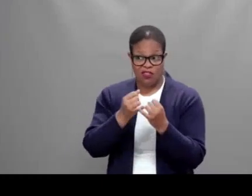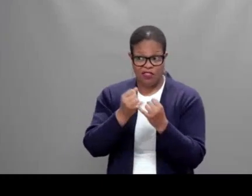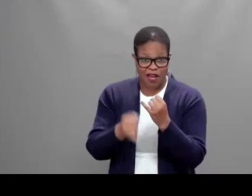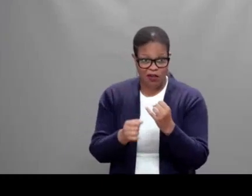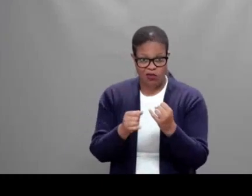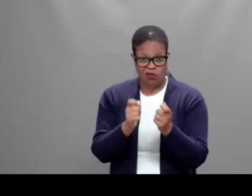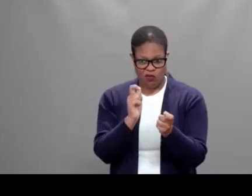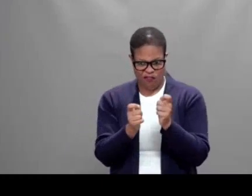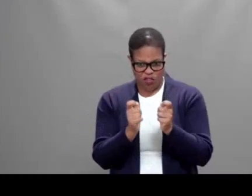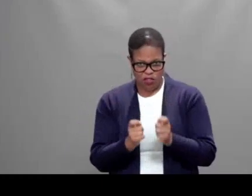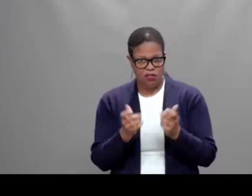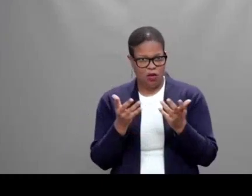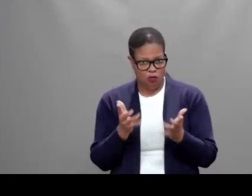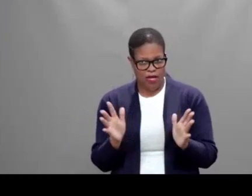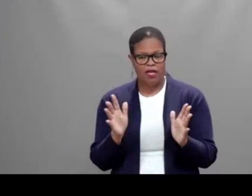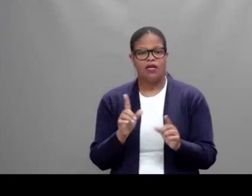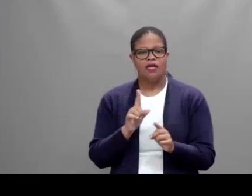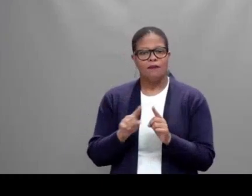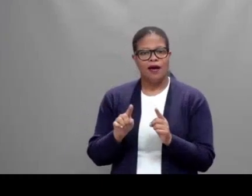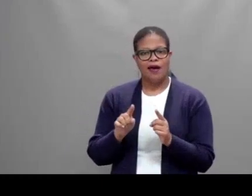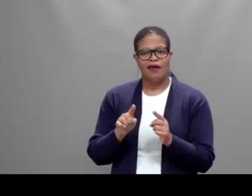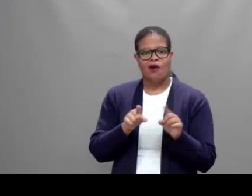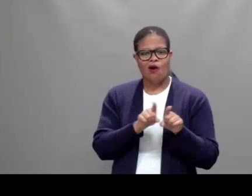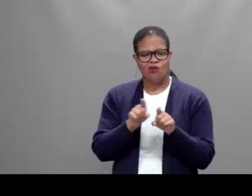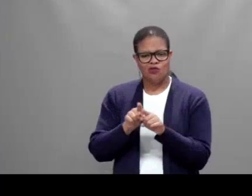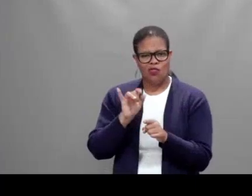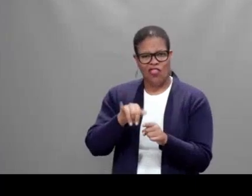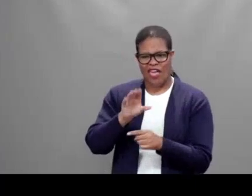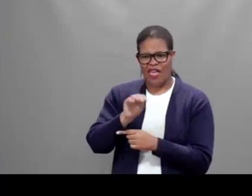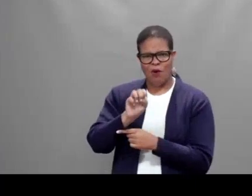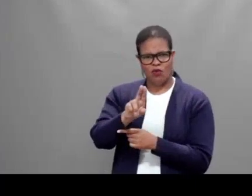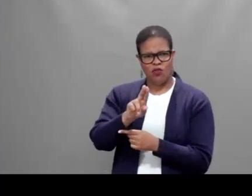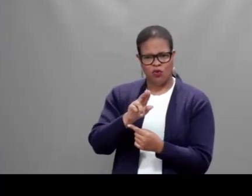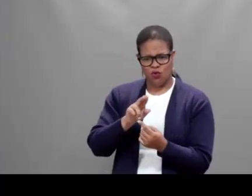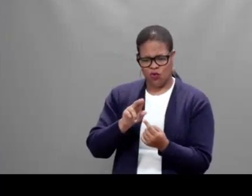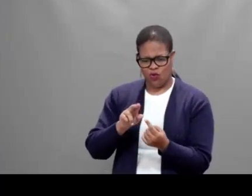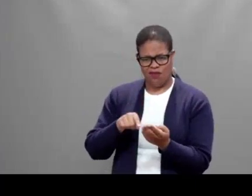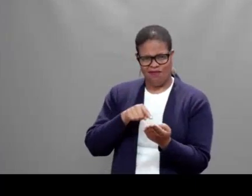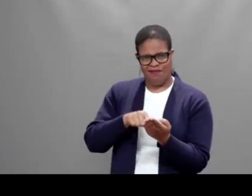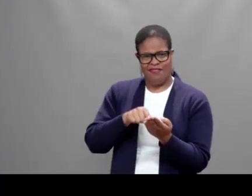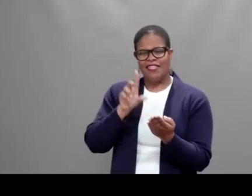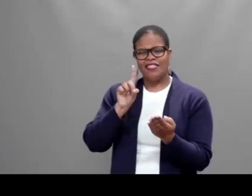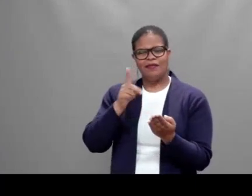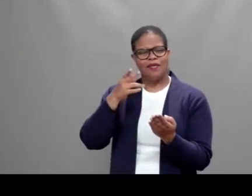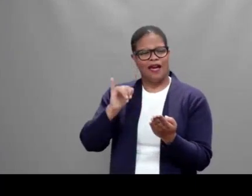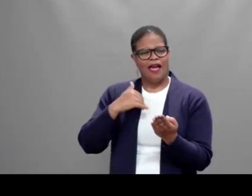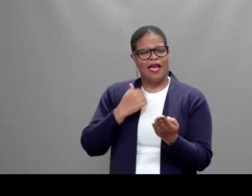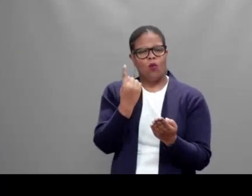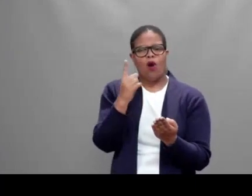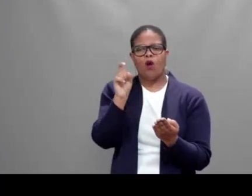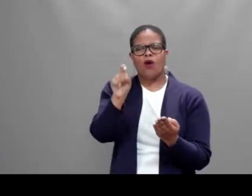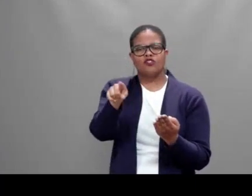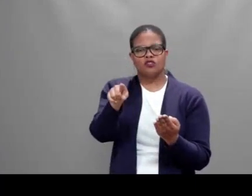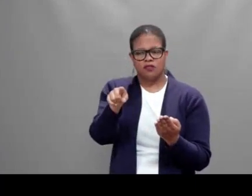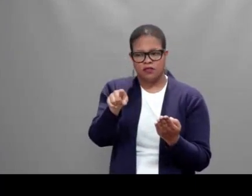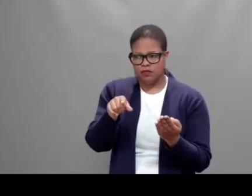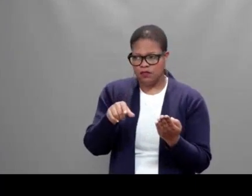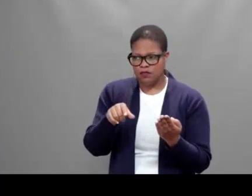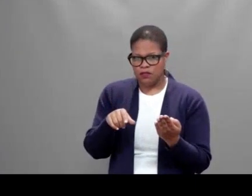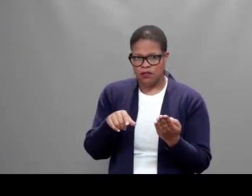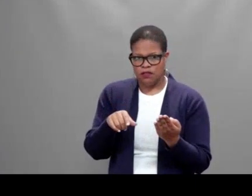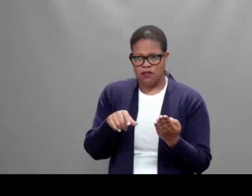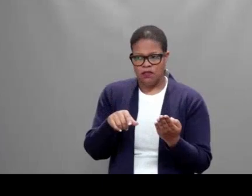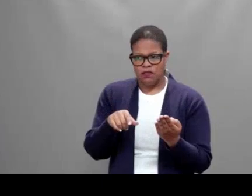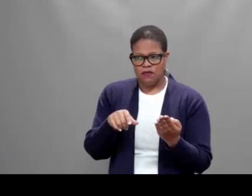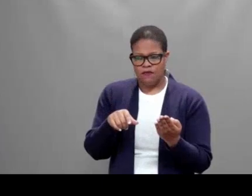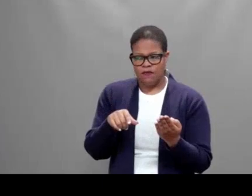of revisions on it. It came with a note that DPI had one question, and the